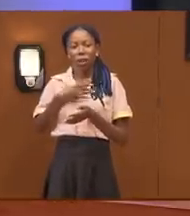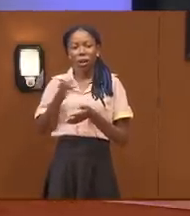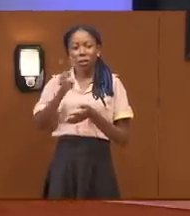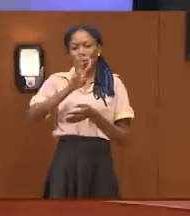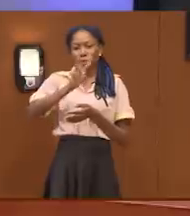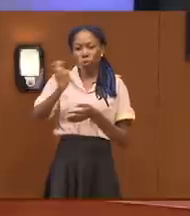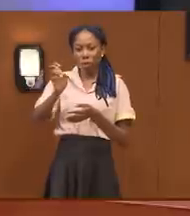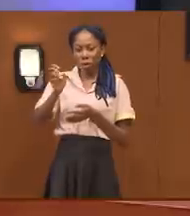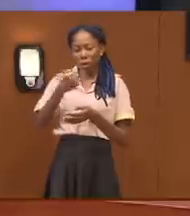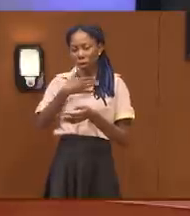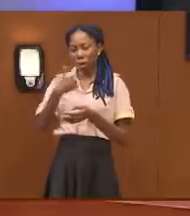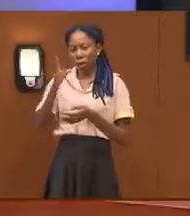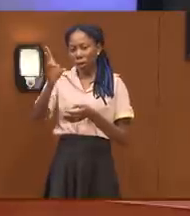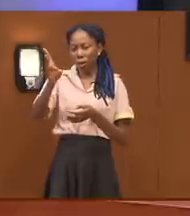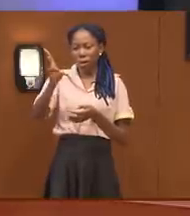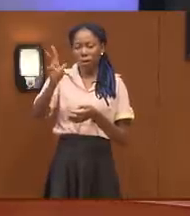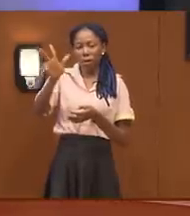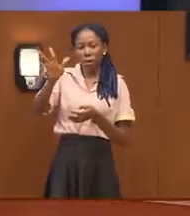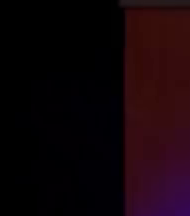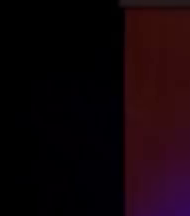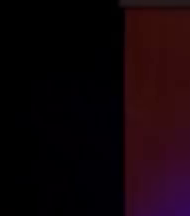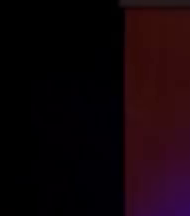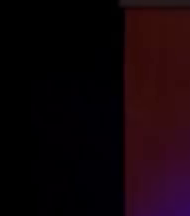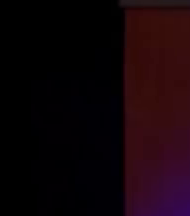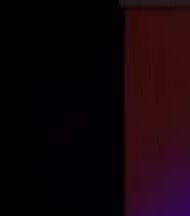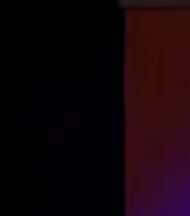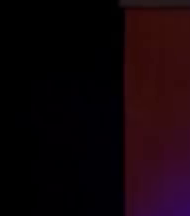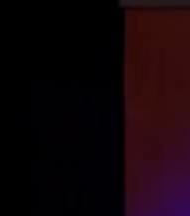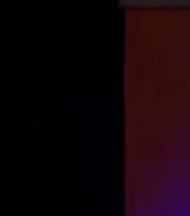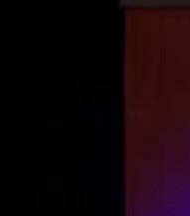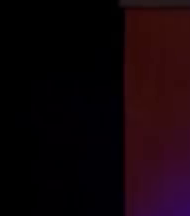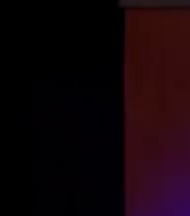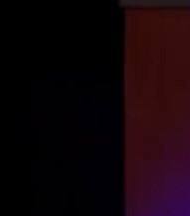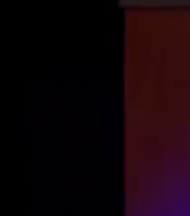283,000. There will be 283,000 naira left. Okay, so,